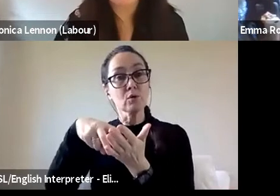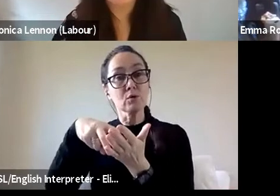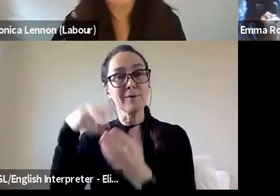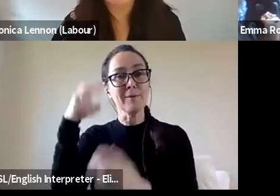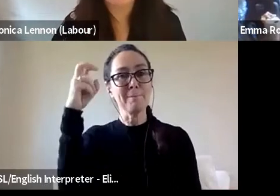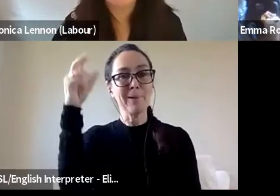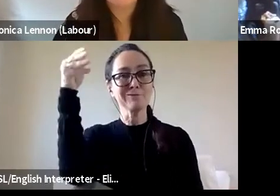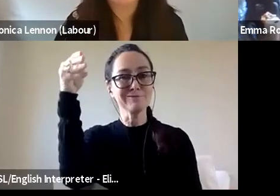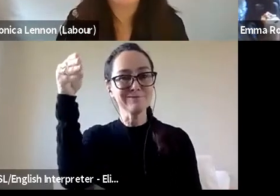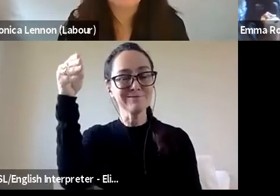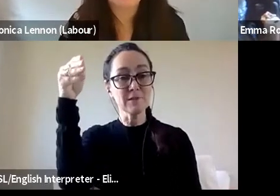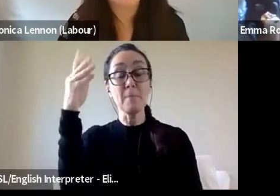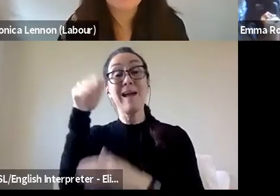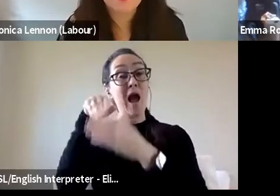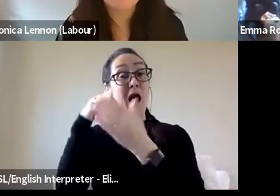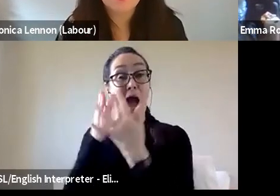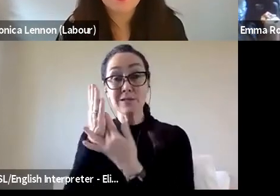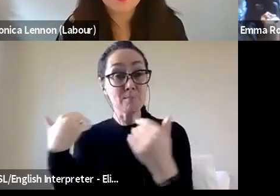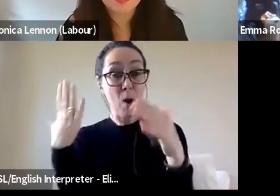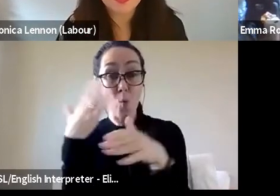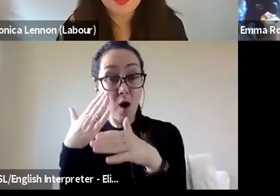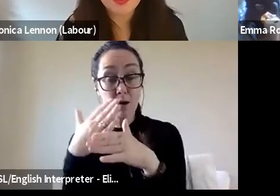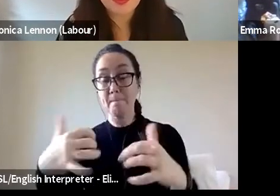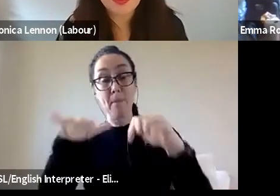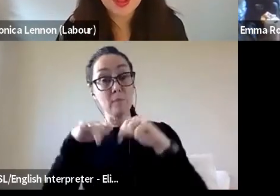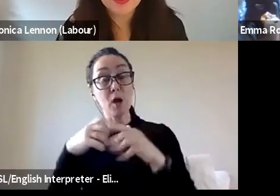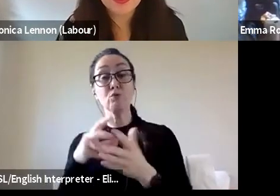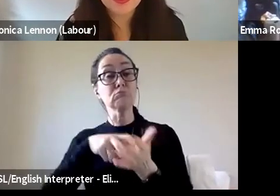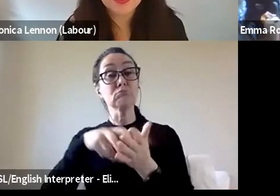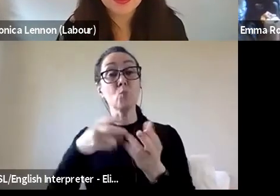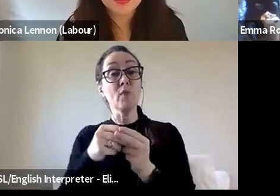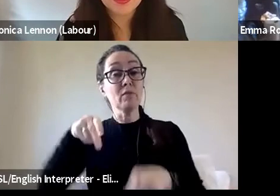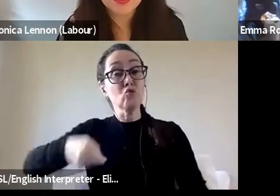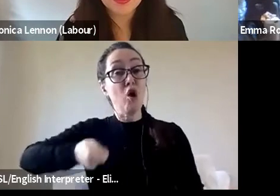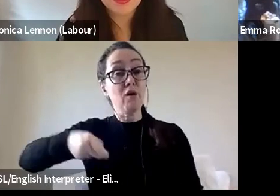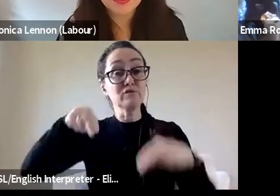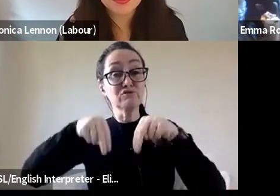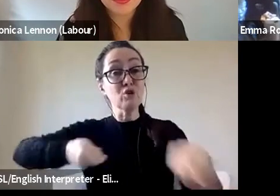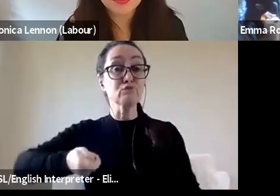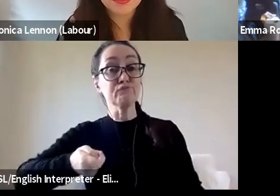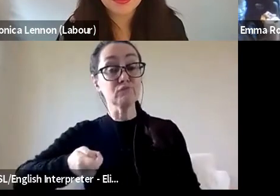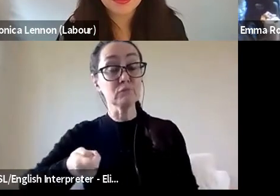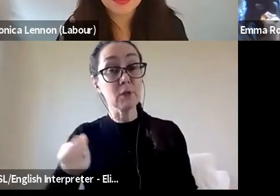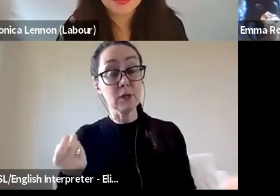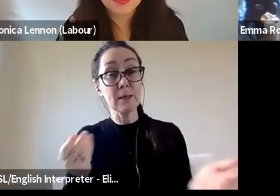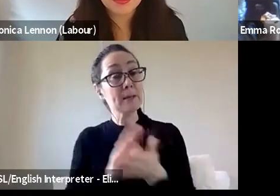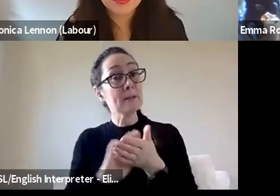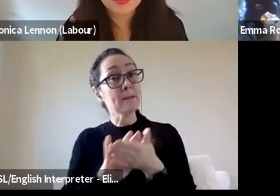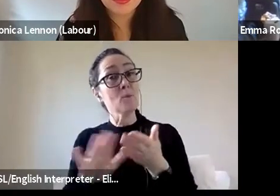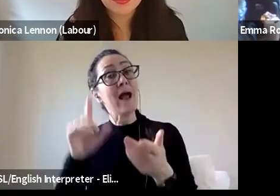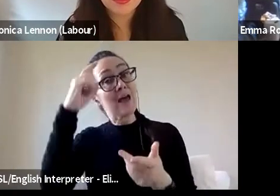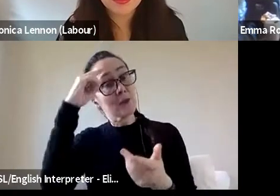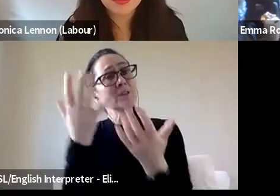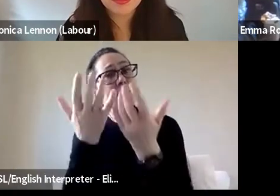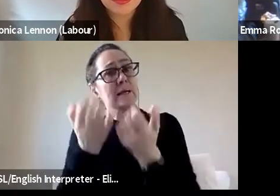get into the Parliament, I couldn't walk the dog, I couldn't do anything with my kids. Yeah. So I think we need to take a step back before we